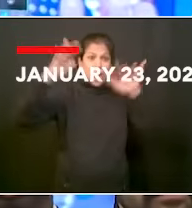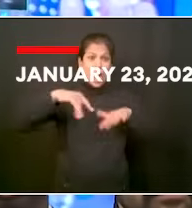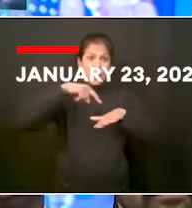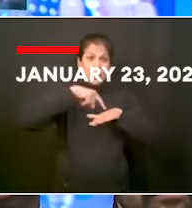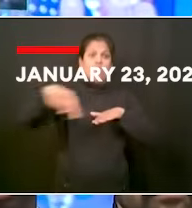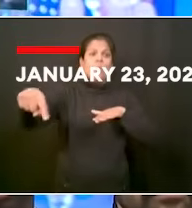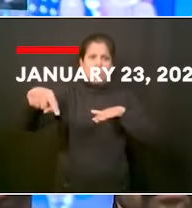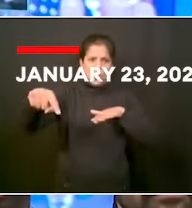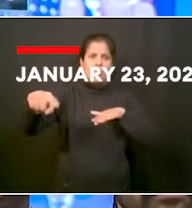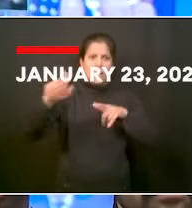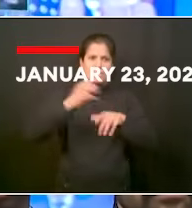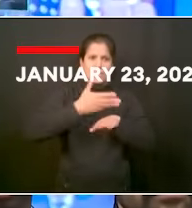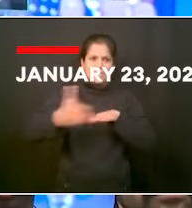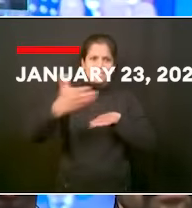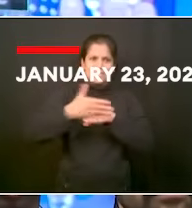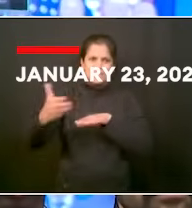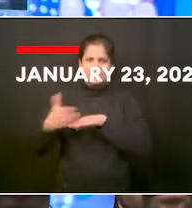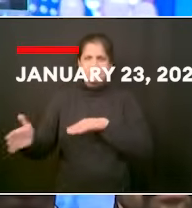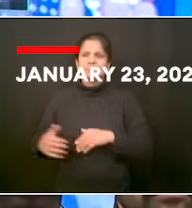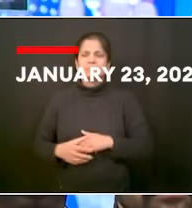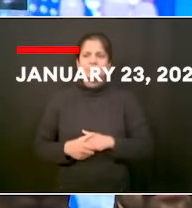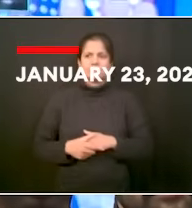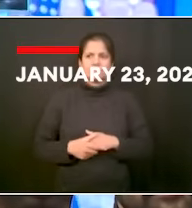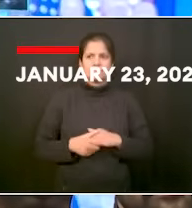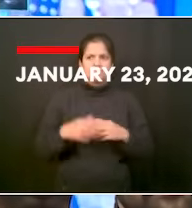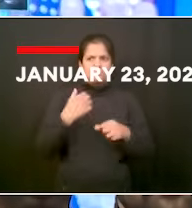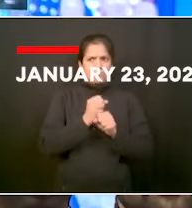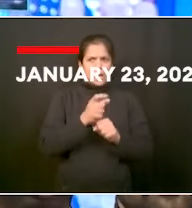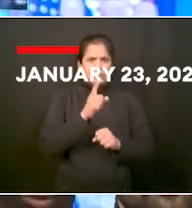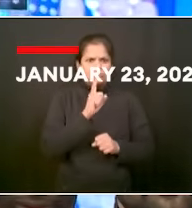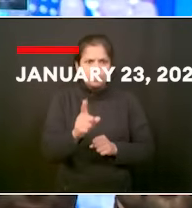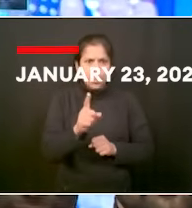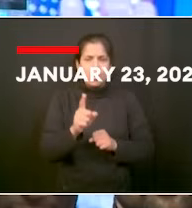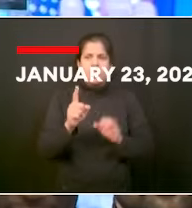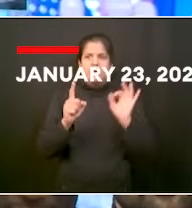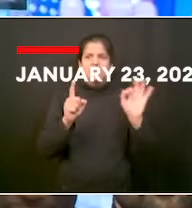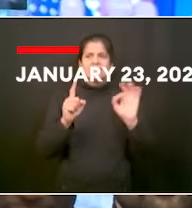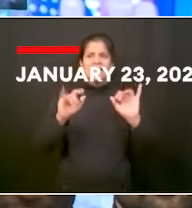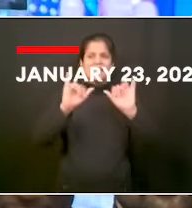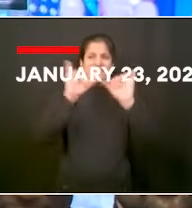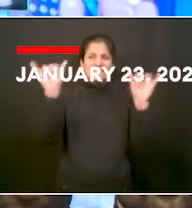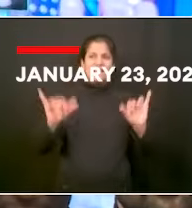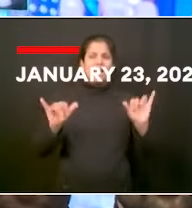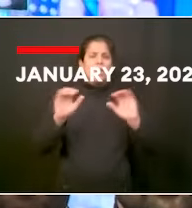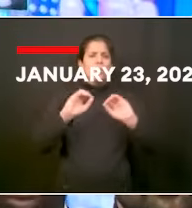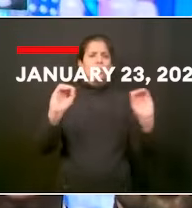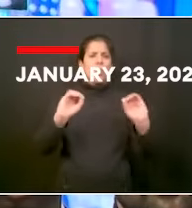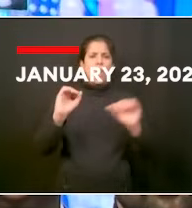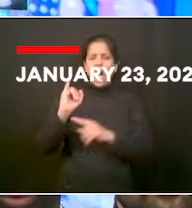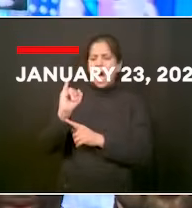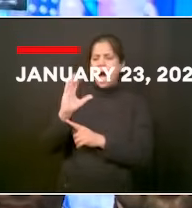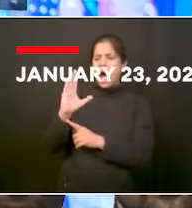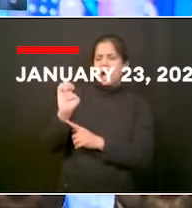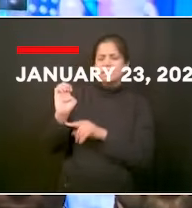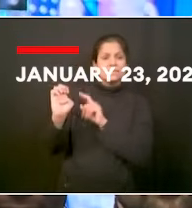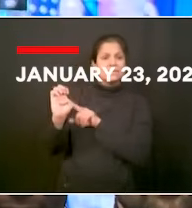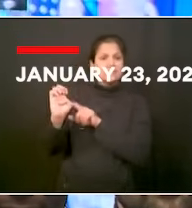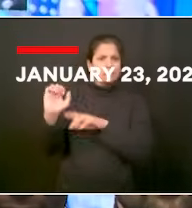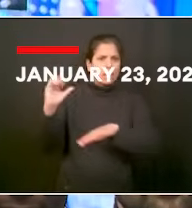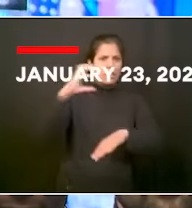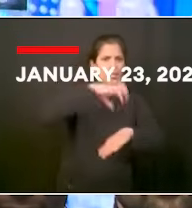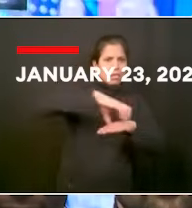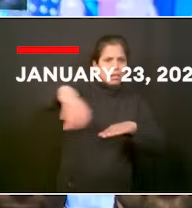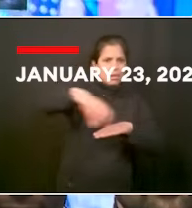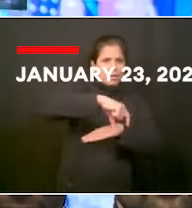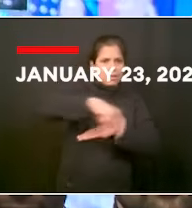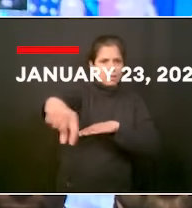ready for wherever they are needed. And the same goes for the commuter railroads. So, but in any